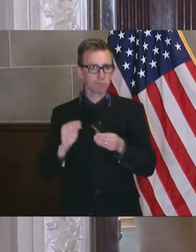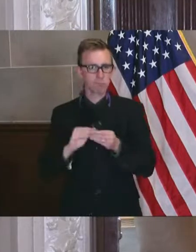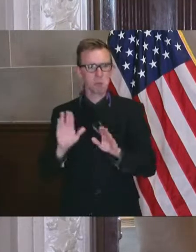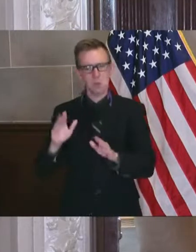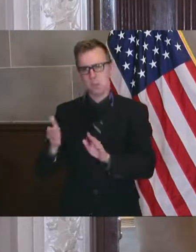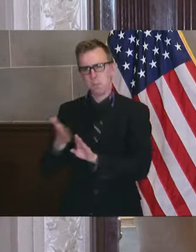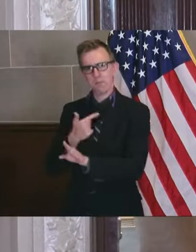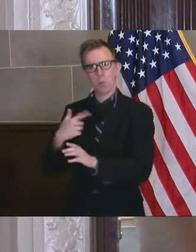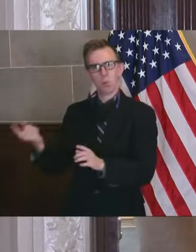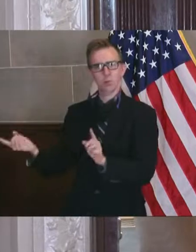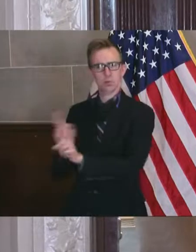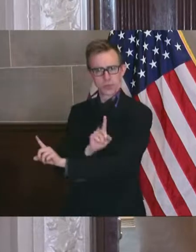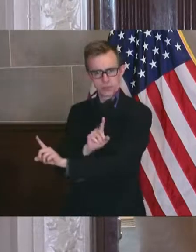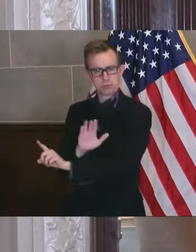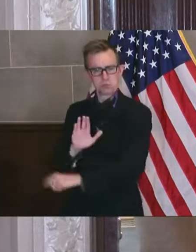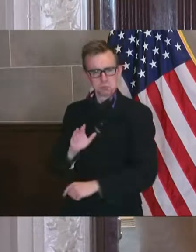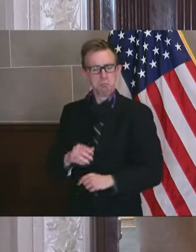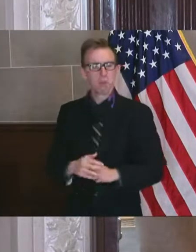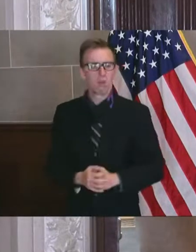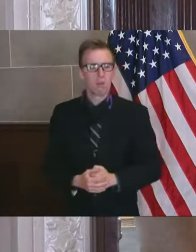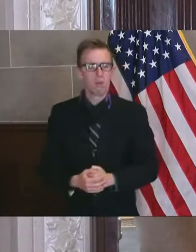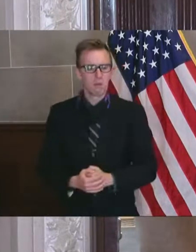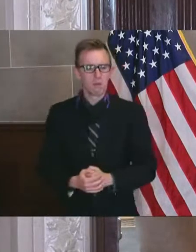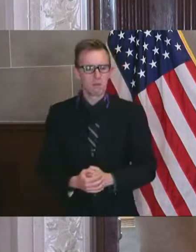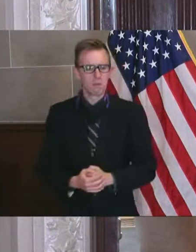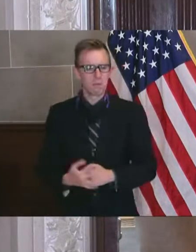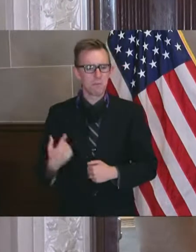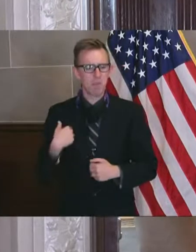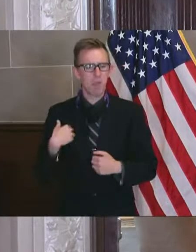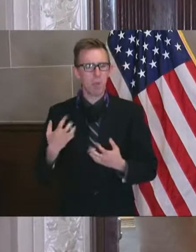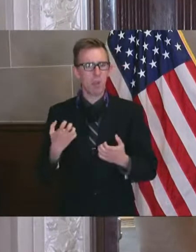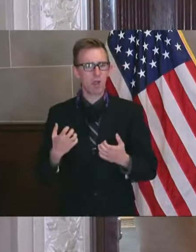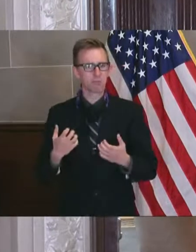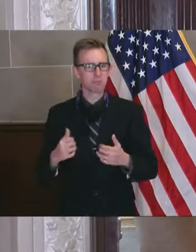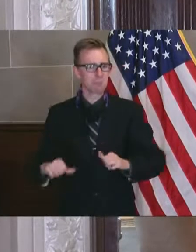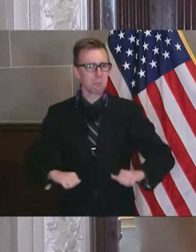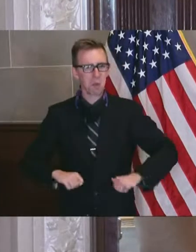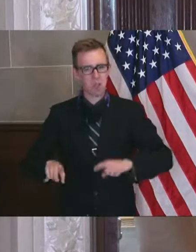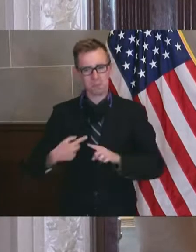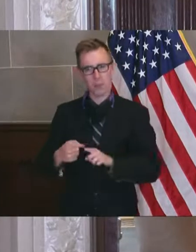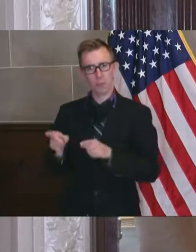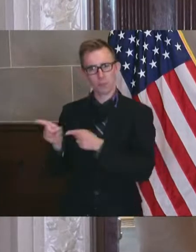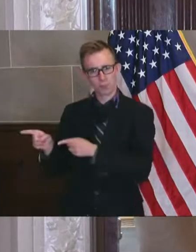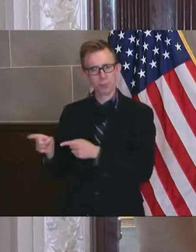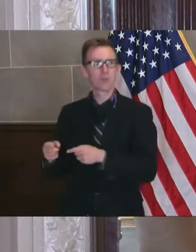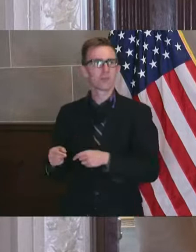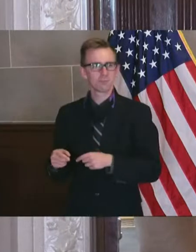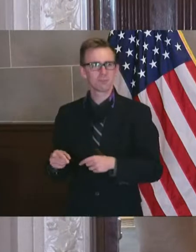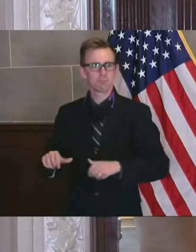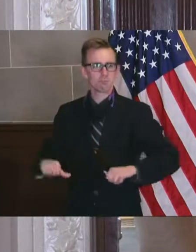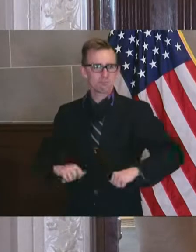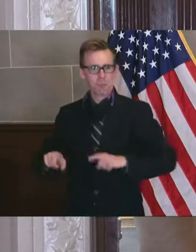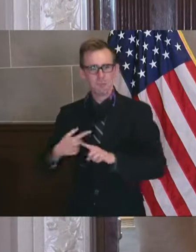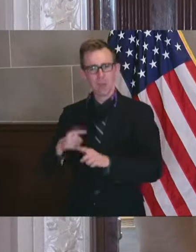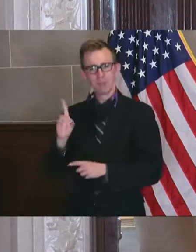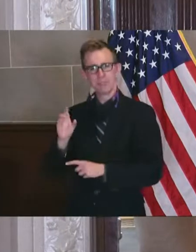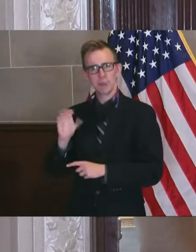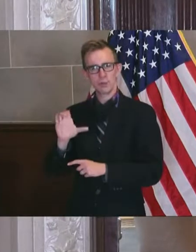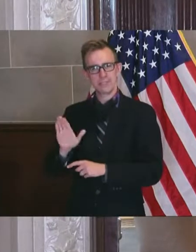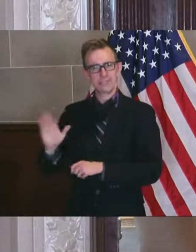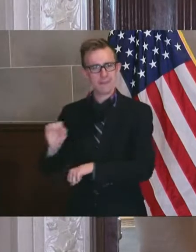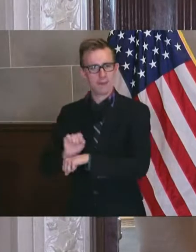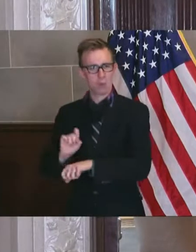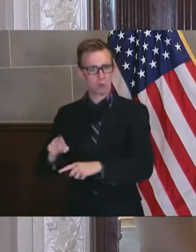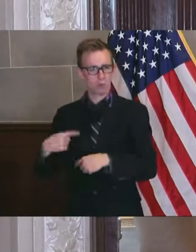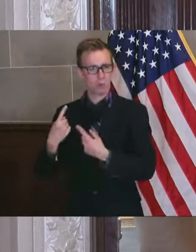before I bring her up here, I just want to brag on her, and I want to talk about the Department of Corrections for the job they've done